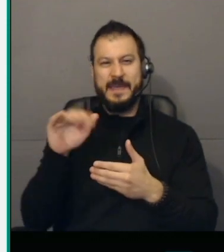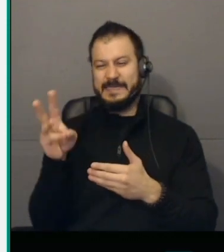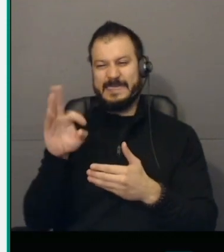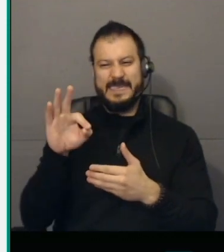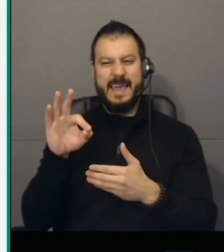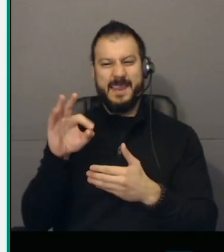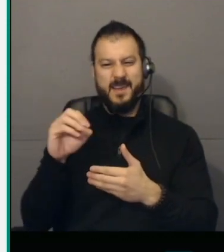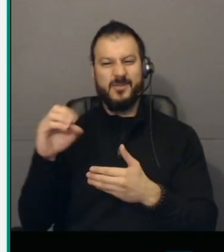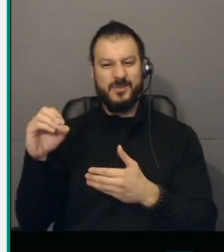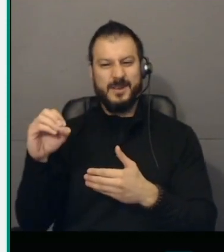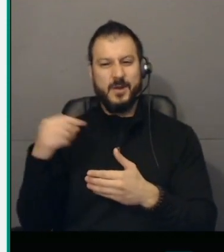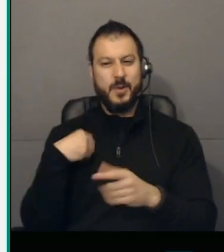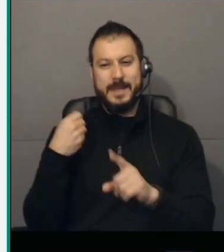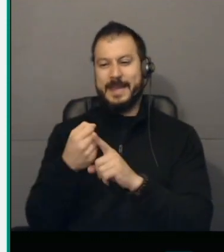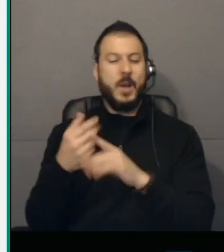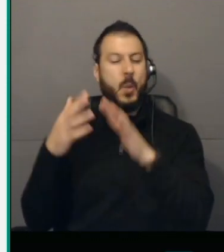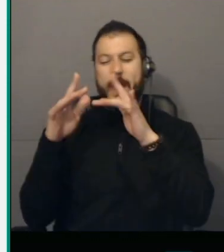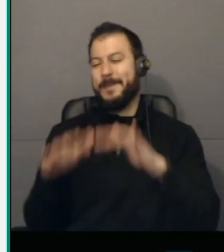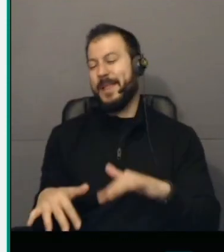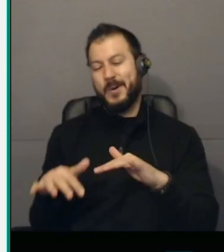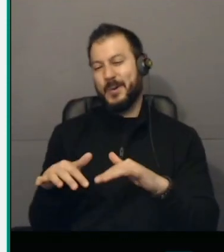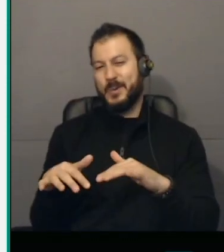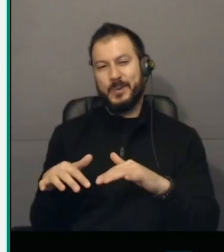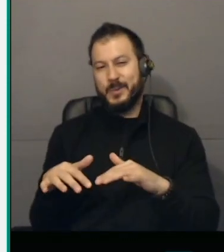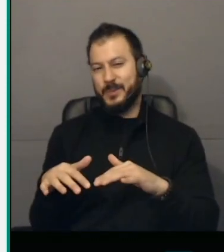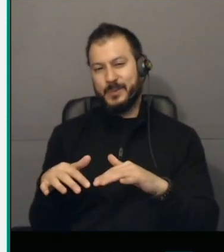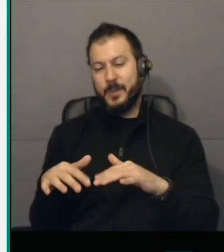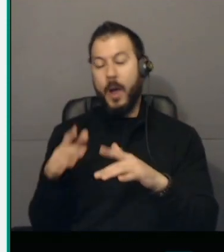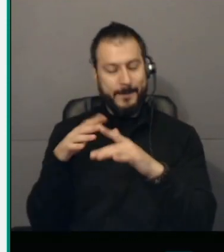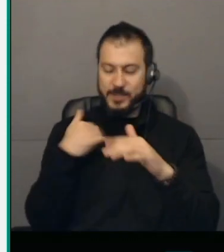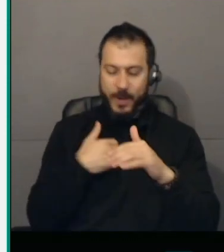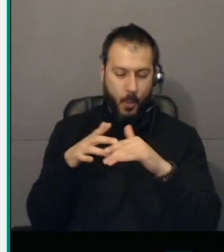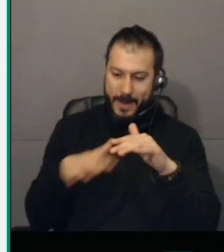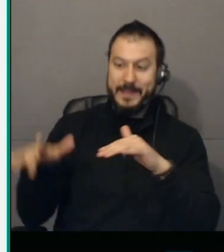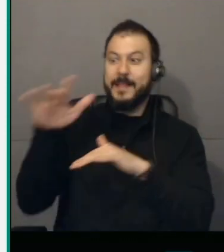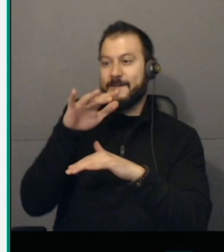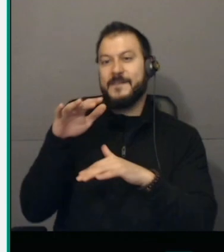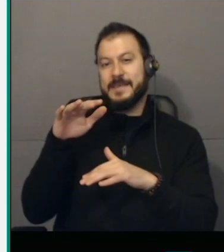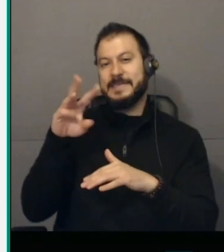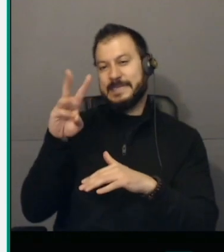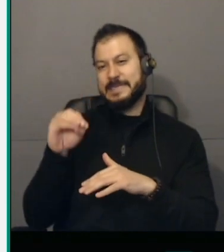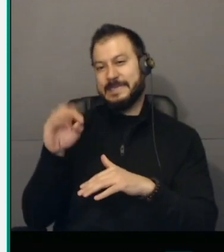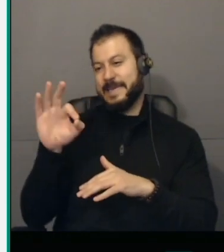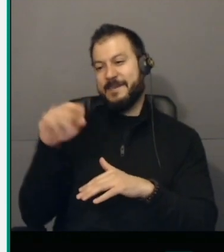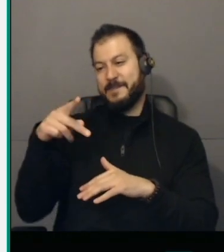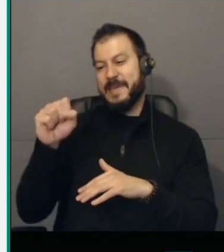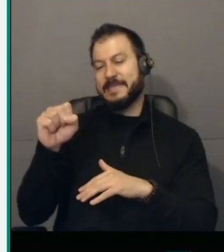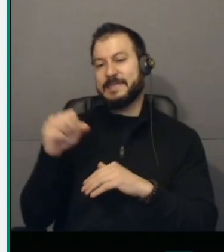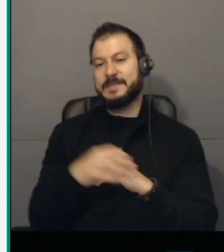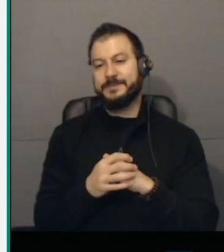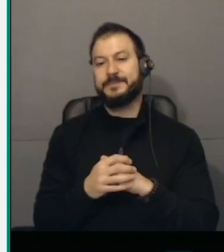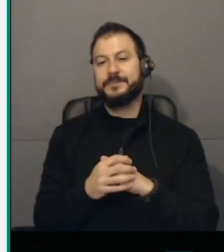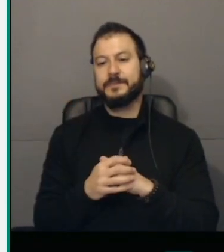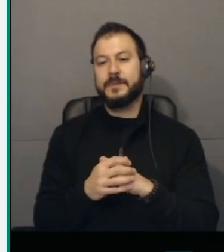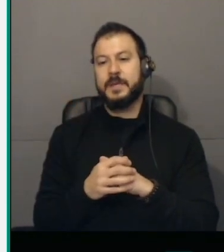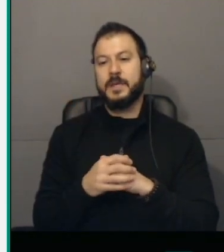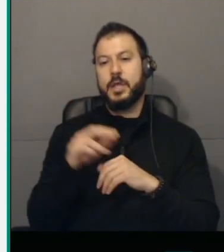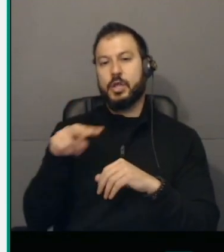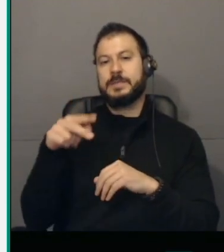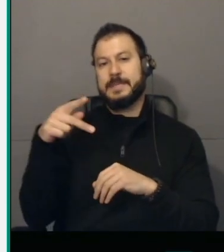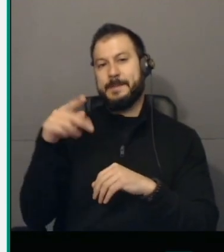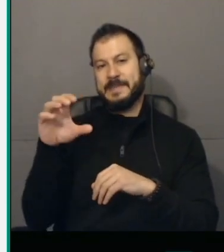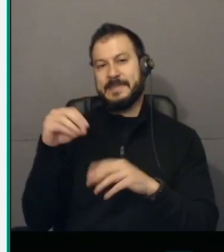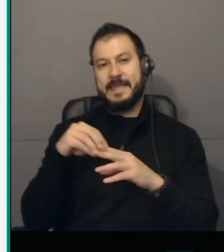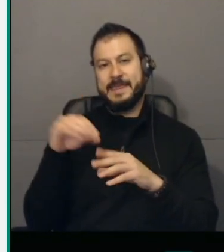6900, as we're hitting way below 60 or way above 60 FPS. And so let's look at our PC